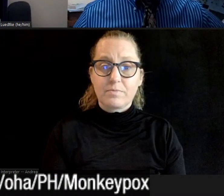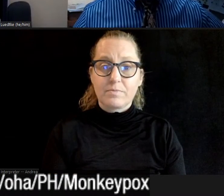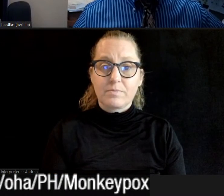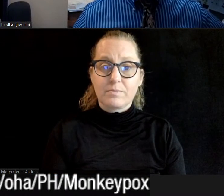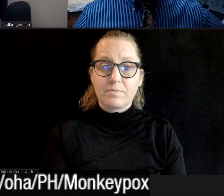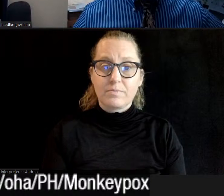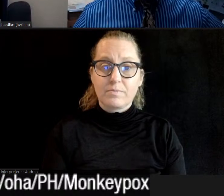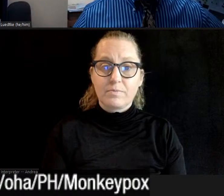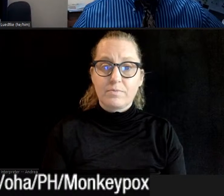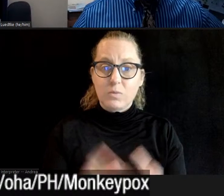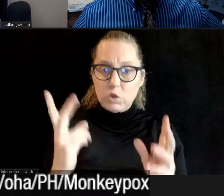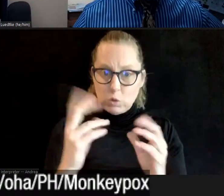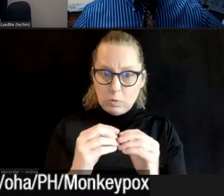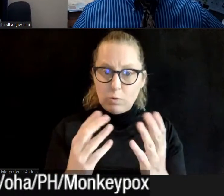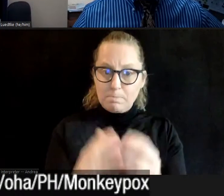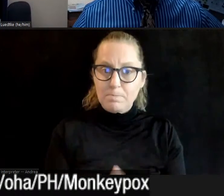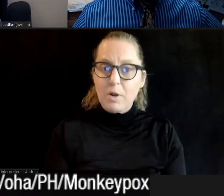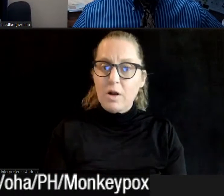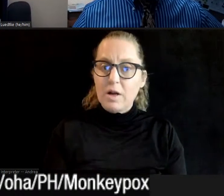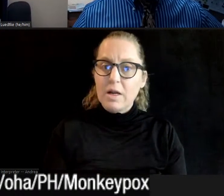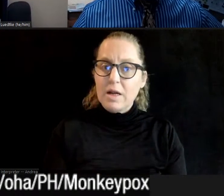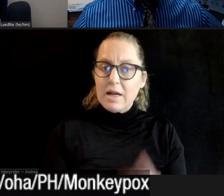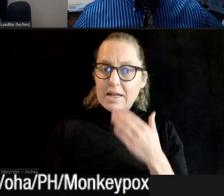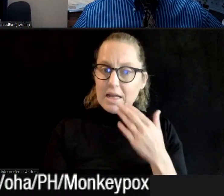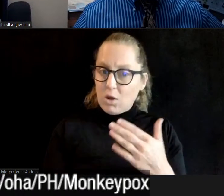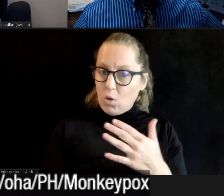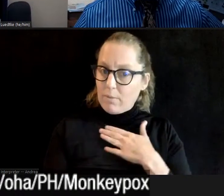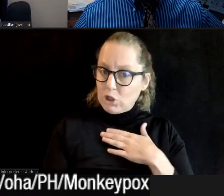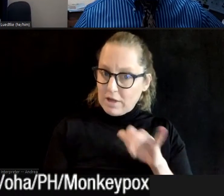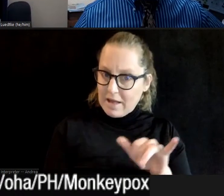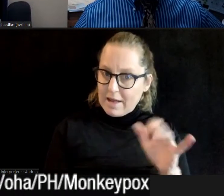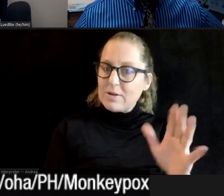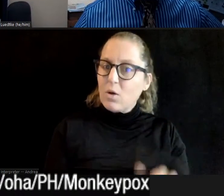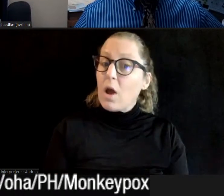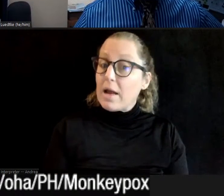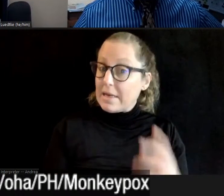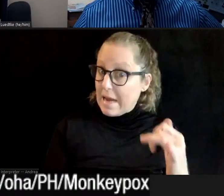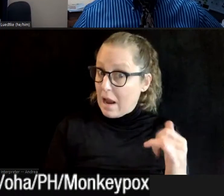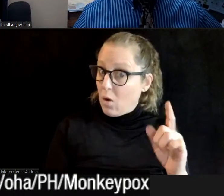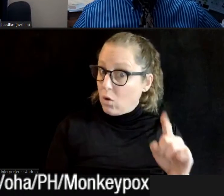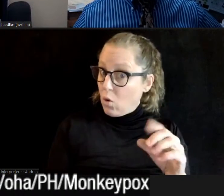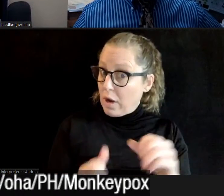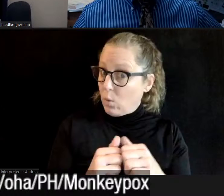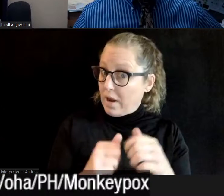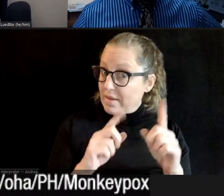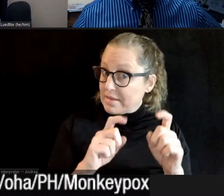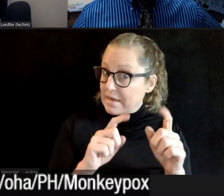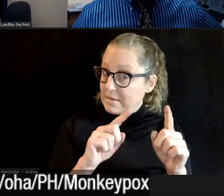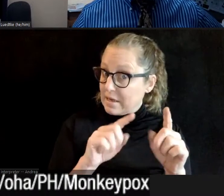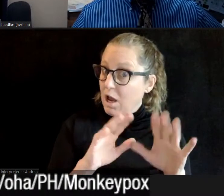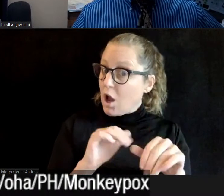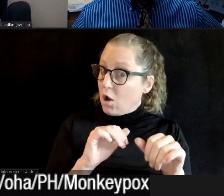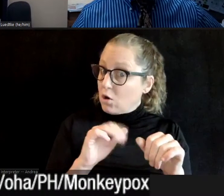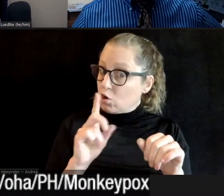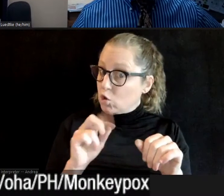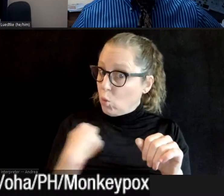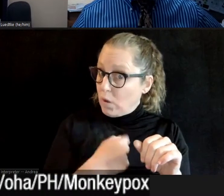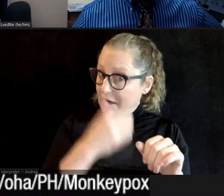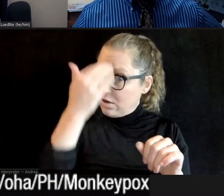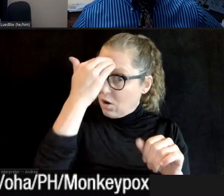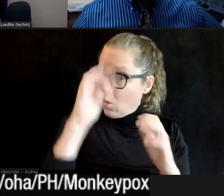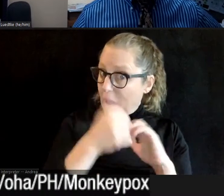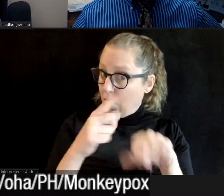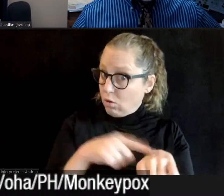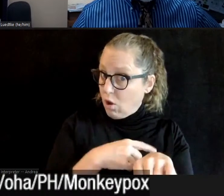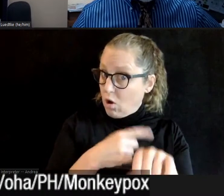Yeah, 2 more. Yes, thank you so much. I appreciate that. And now sticking with testing, do we know how long